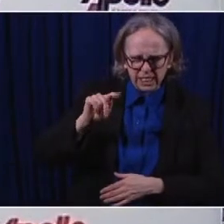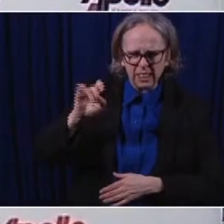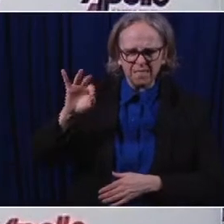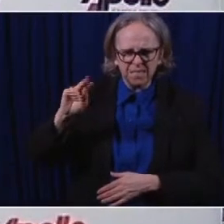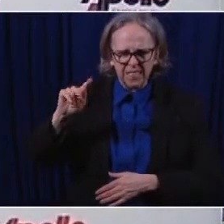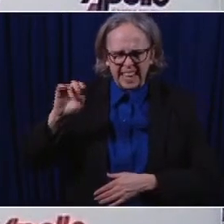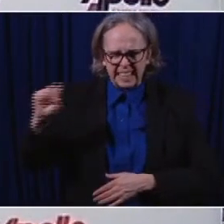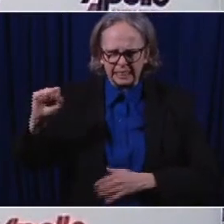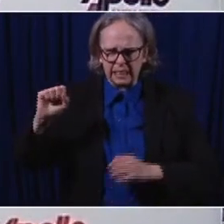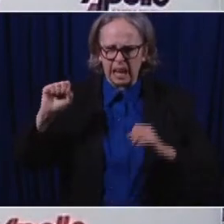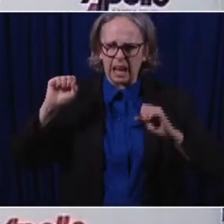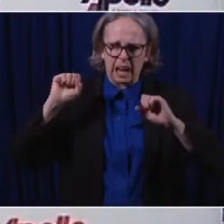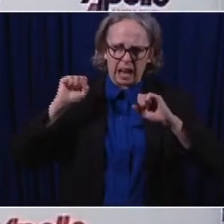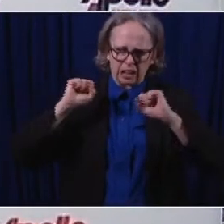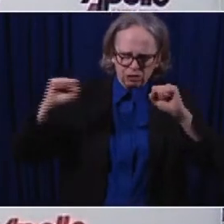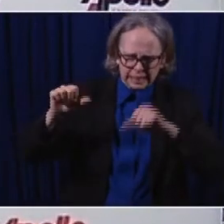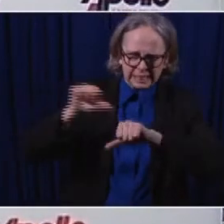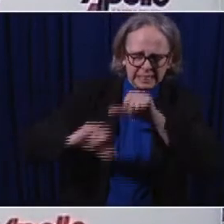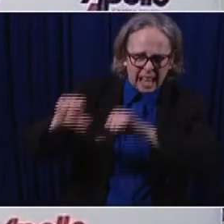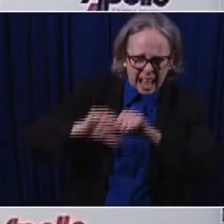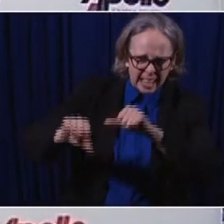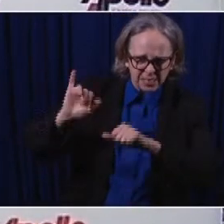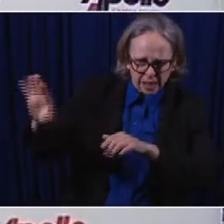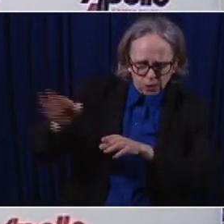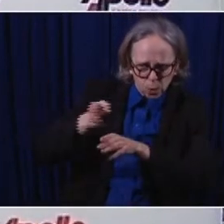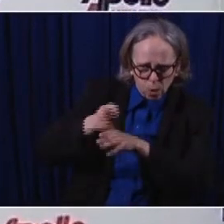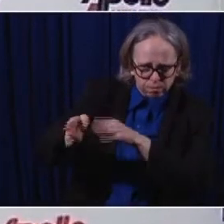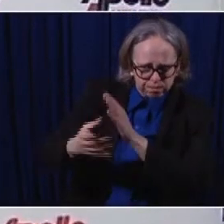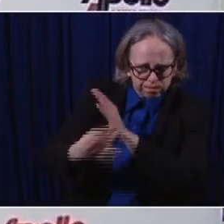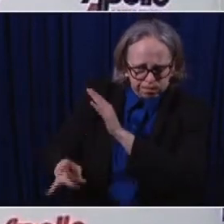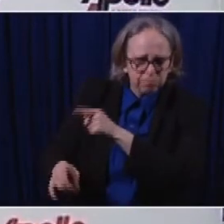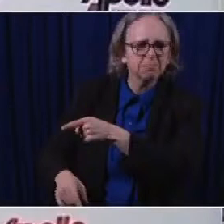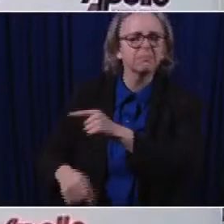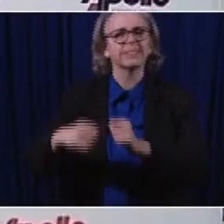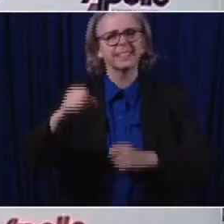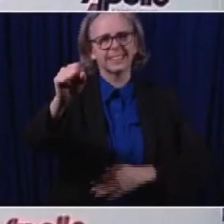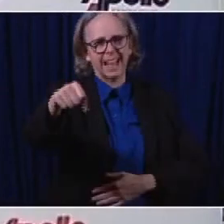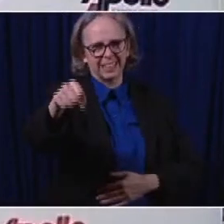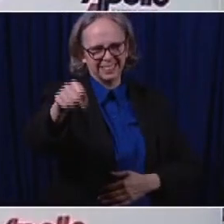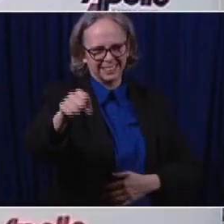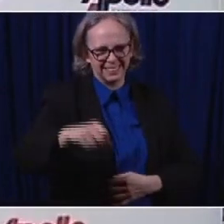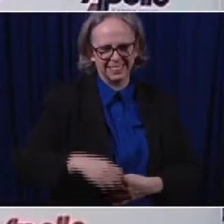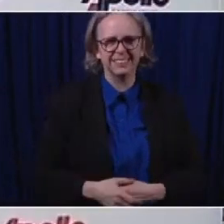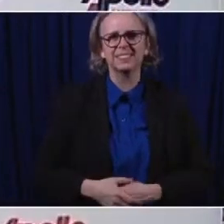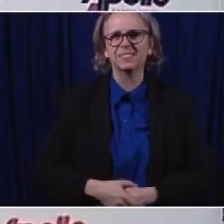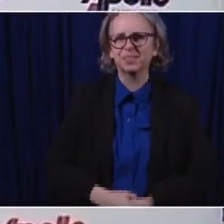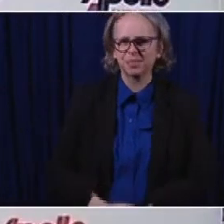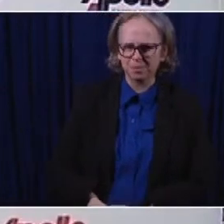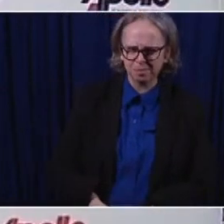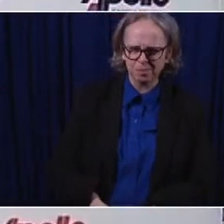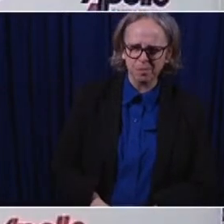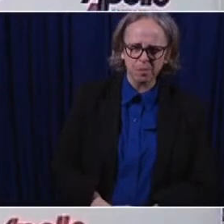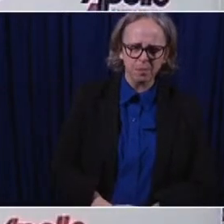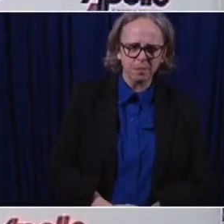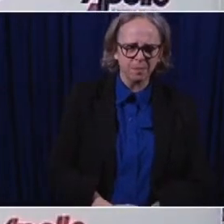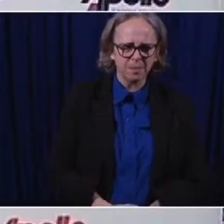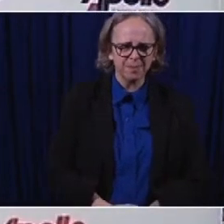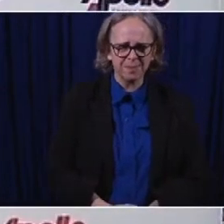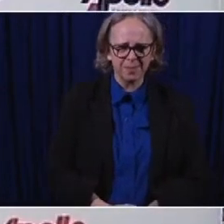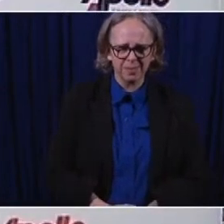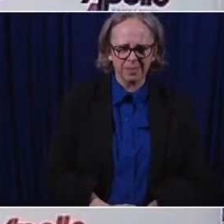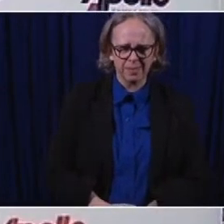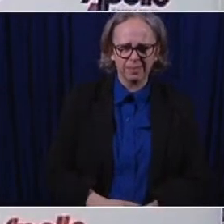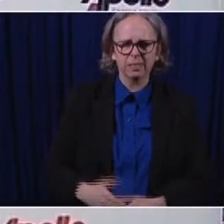what you do? Tell us a little bit about what you do. Of course, sports exercise science here at Apollo, we teach not